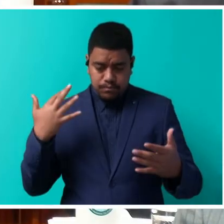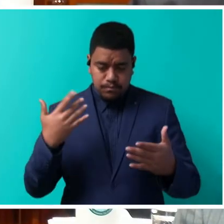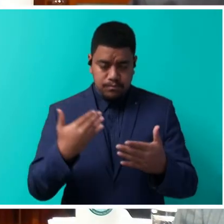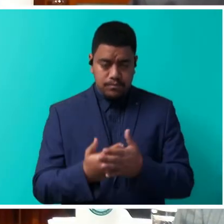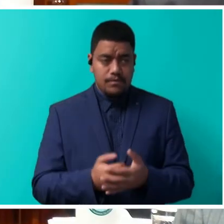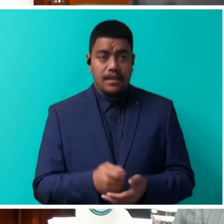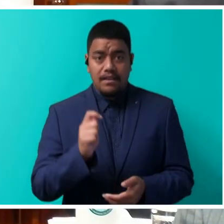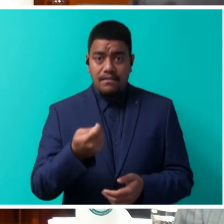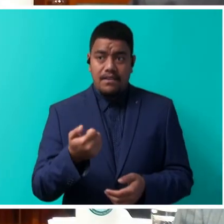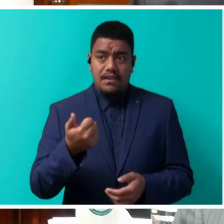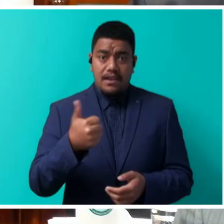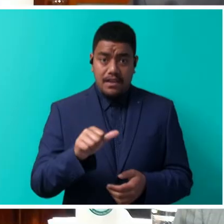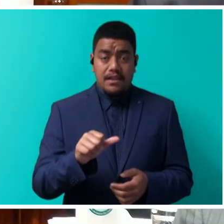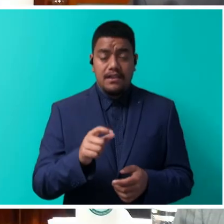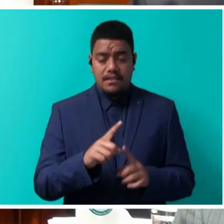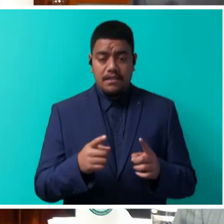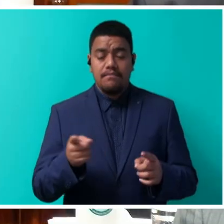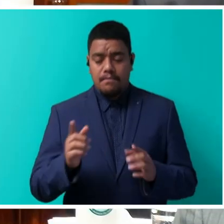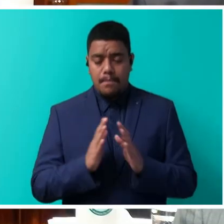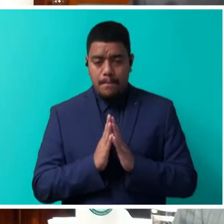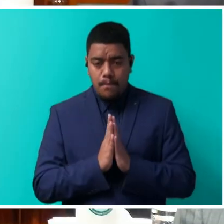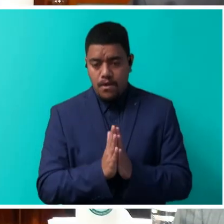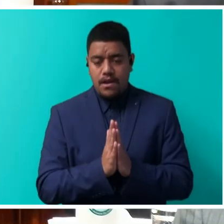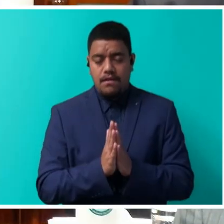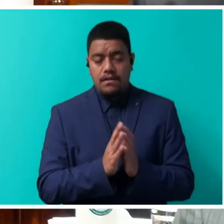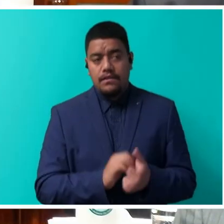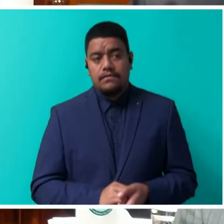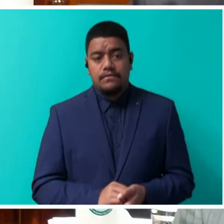If anything, it is the prayers.